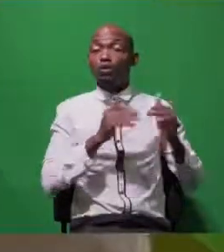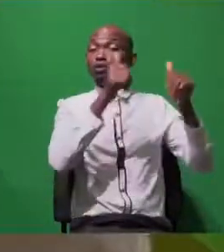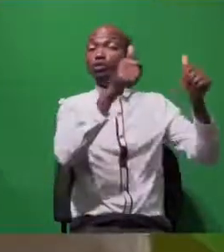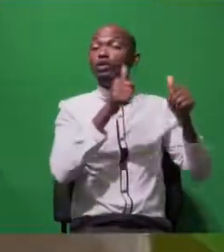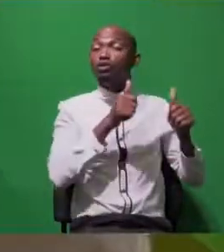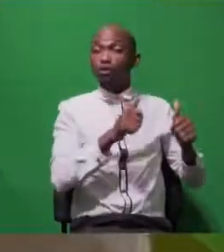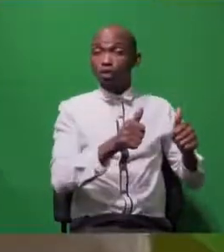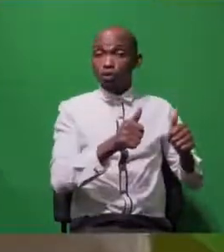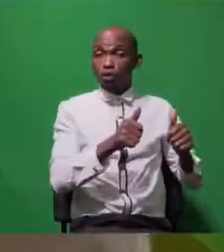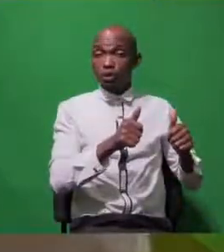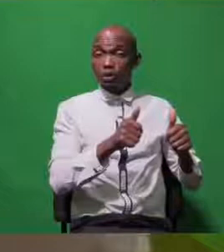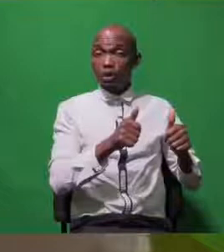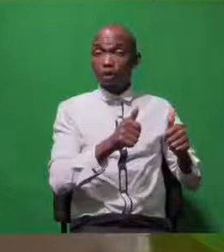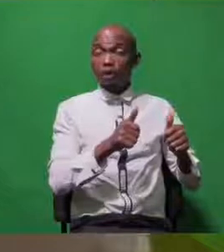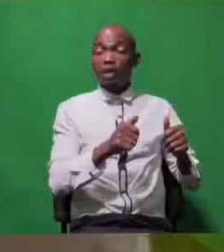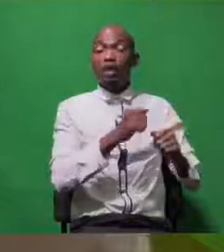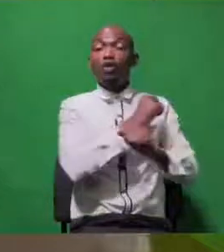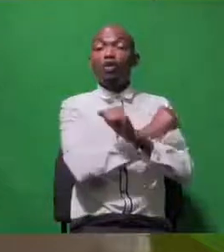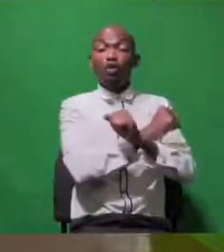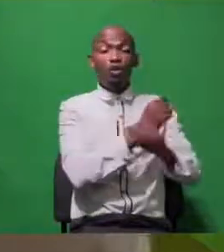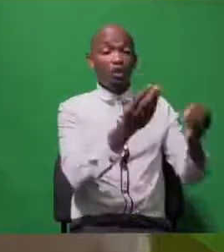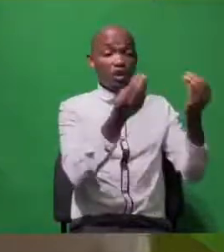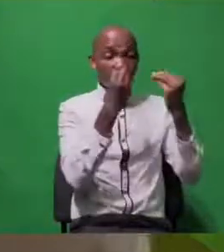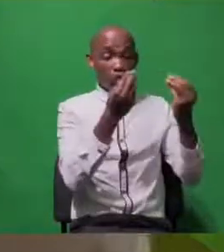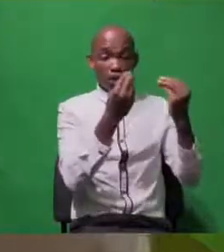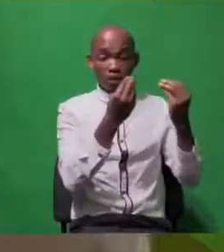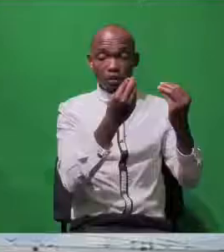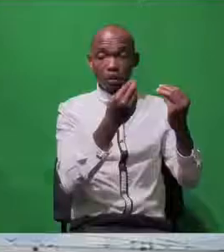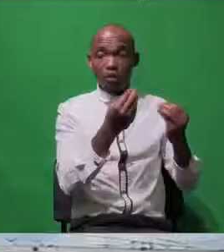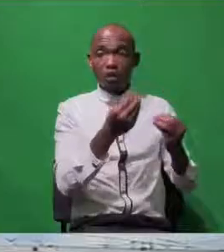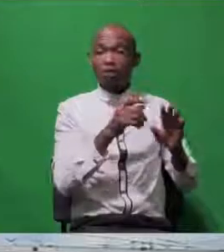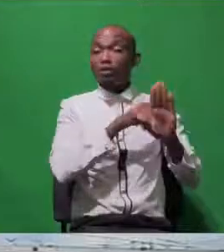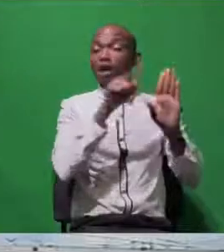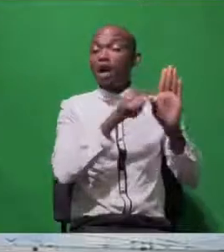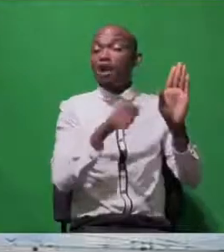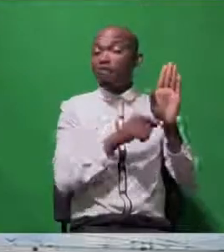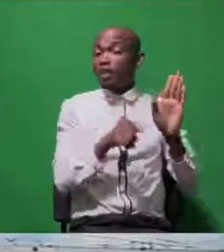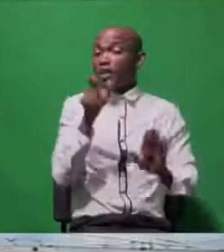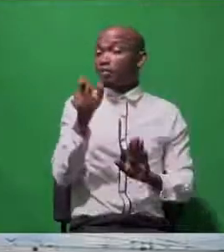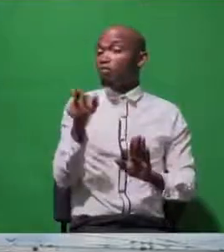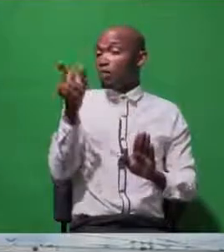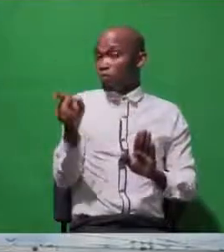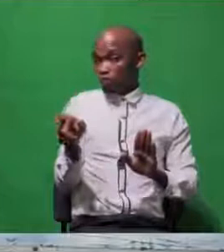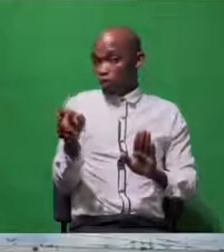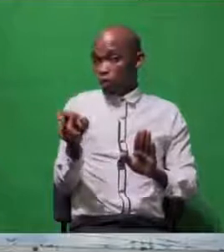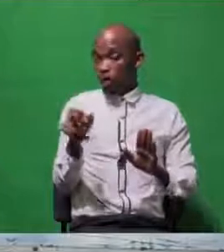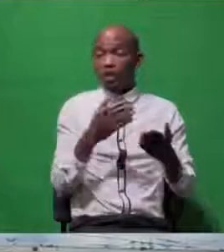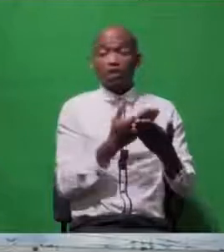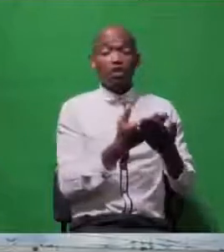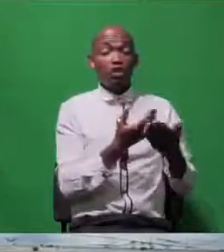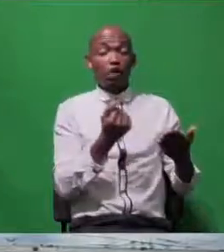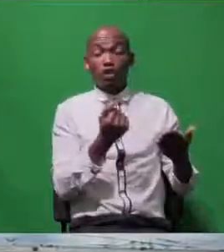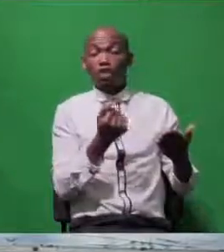introduce the so-called colonial education to the Africans in order to